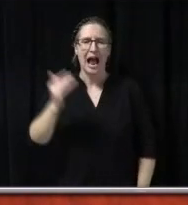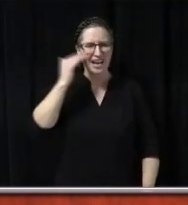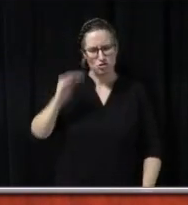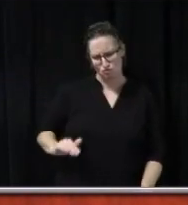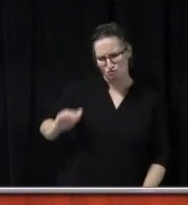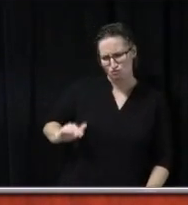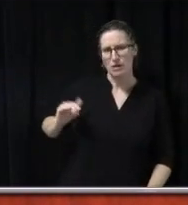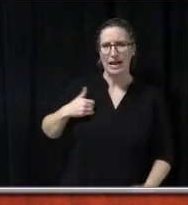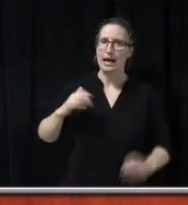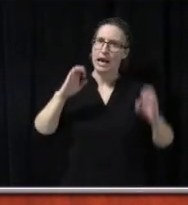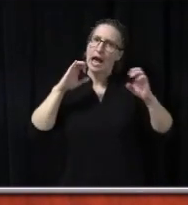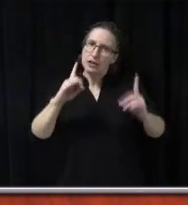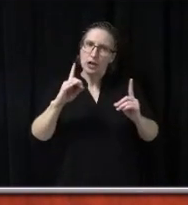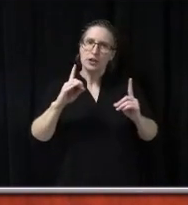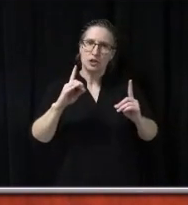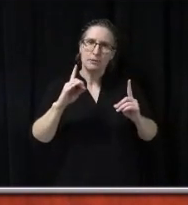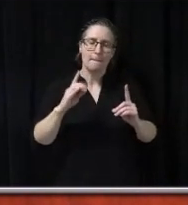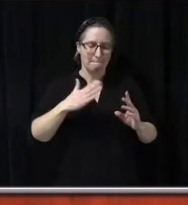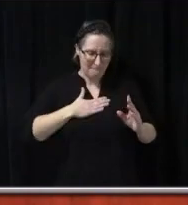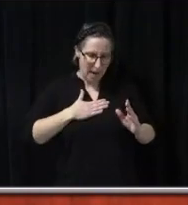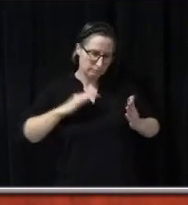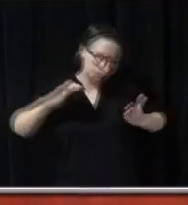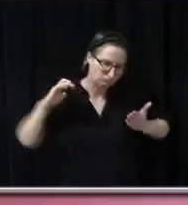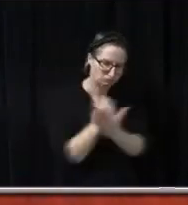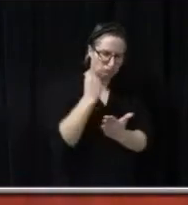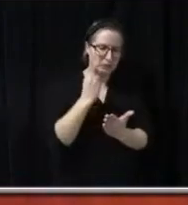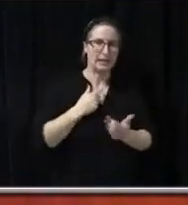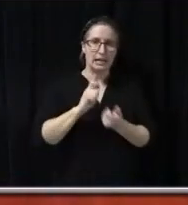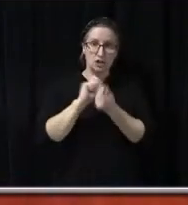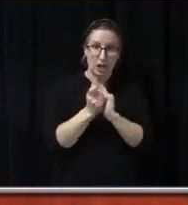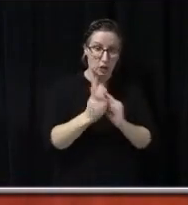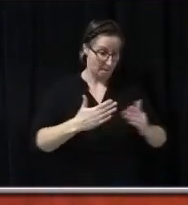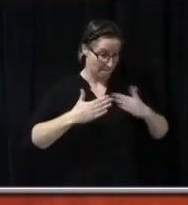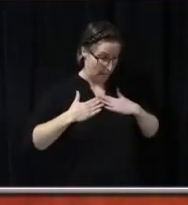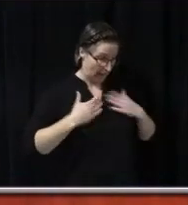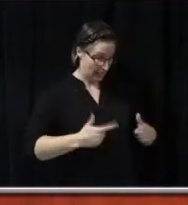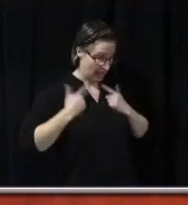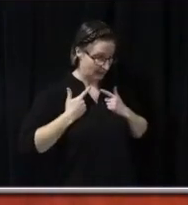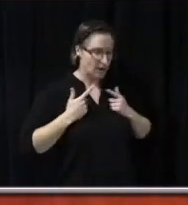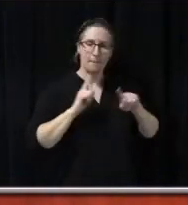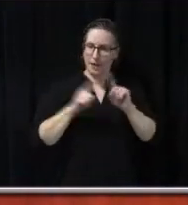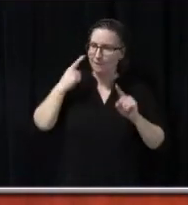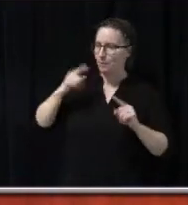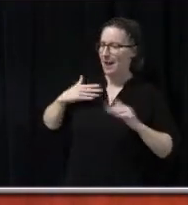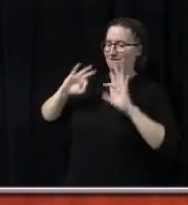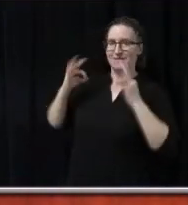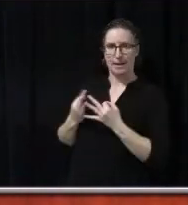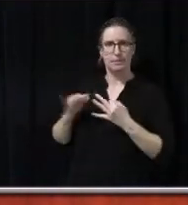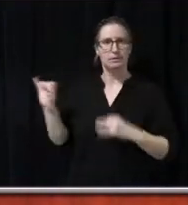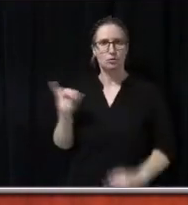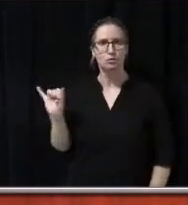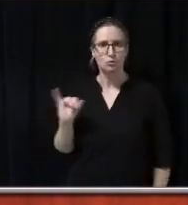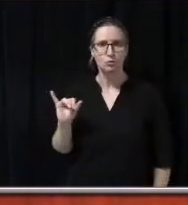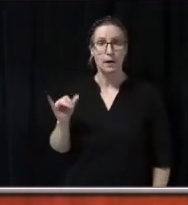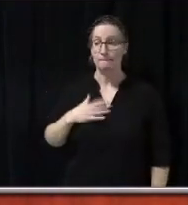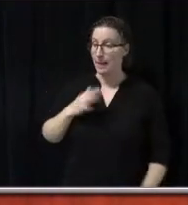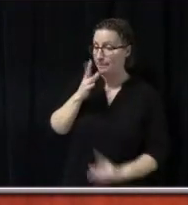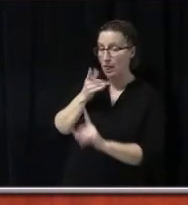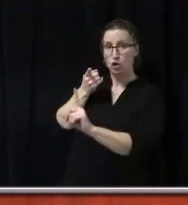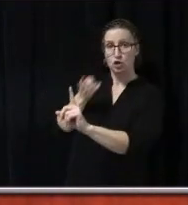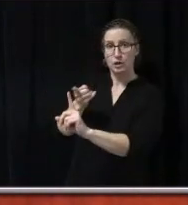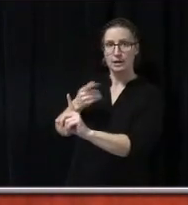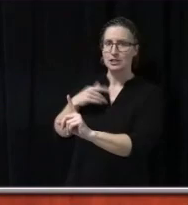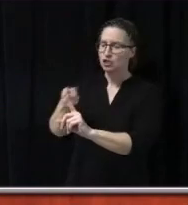age that education was my opportunity to transform not only my life, but my family life. My mother,